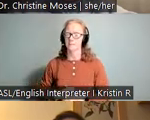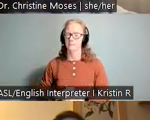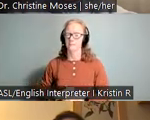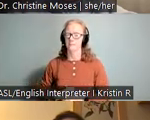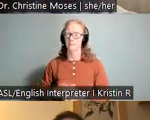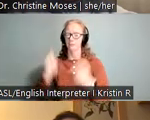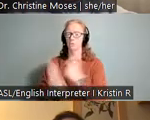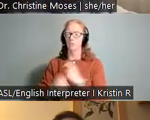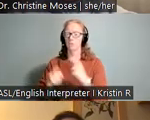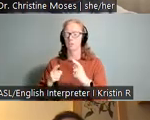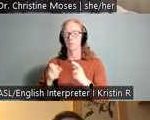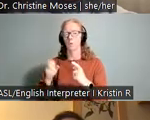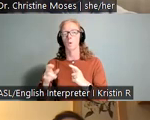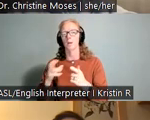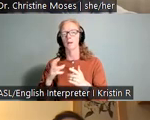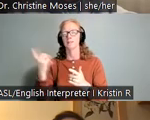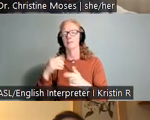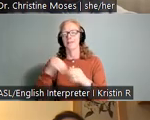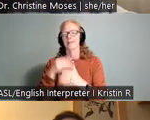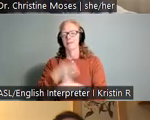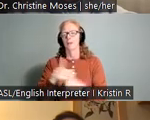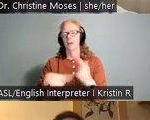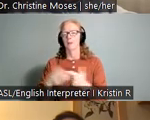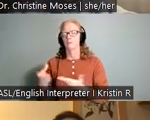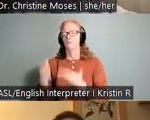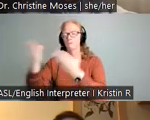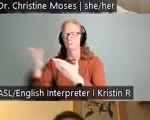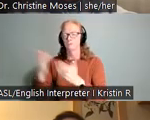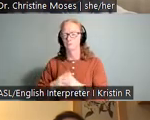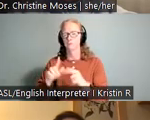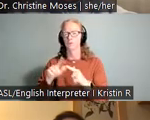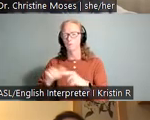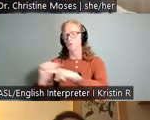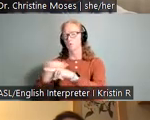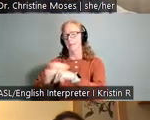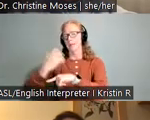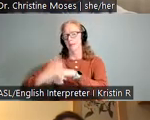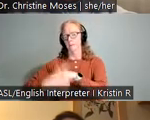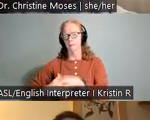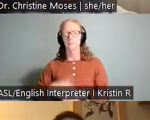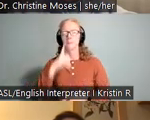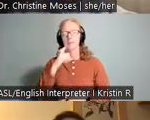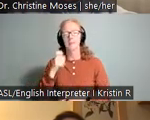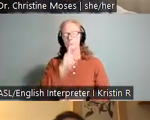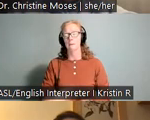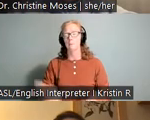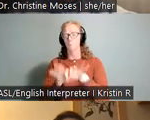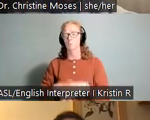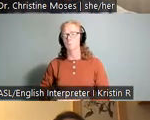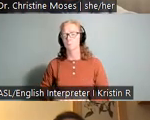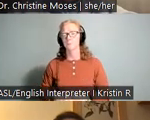recommend changes, or have something in here about recommending changes to training materials, because it's really important.